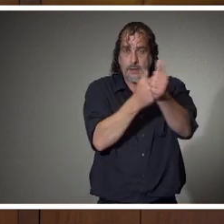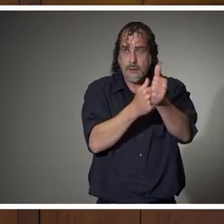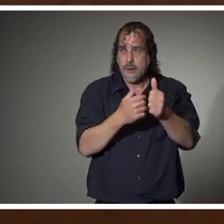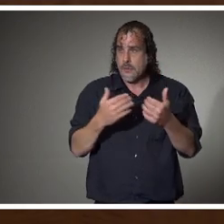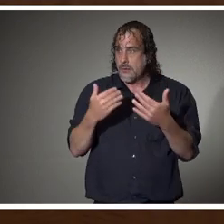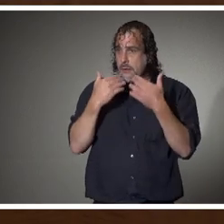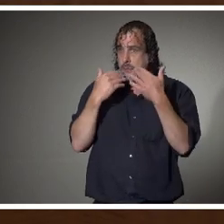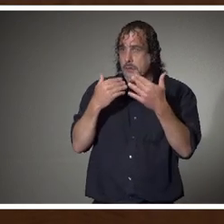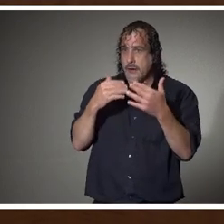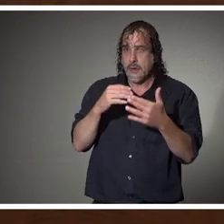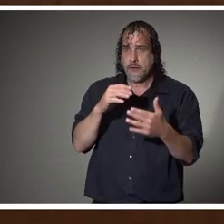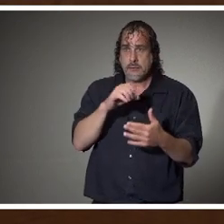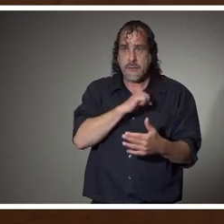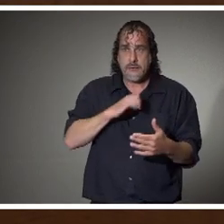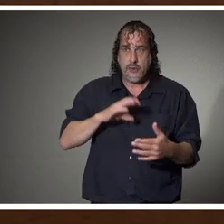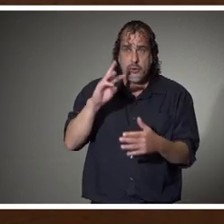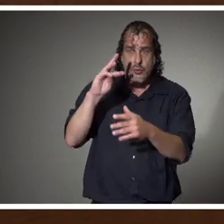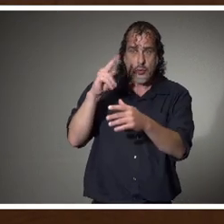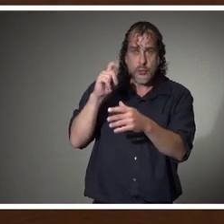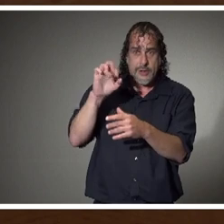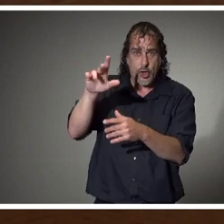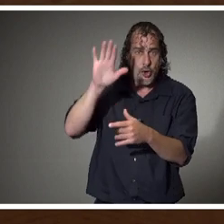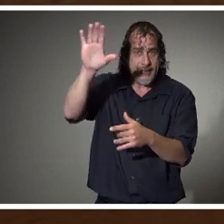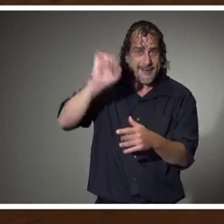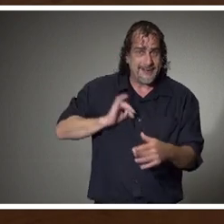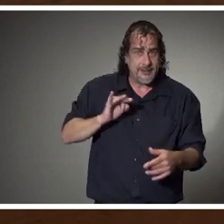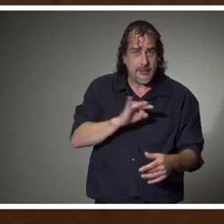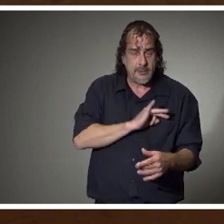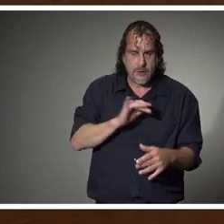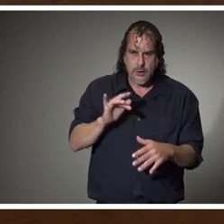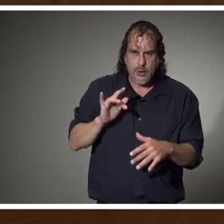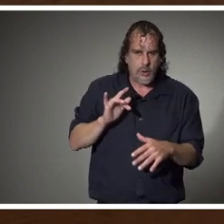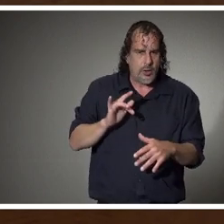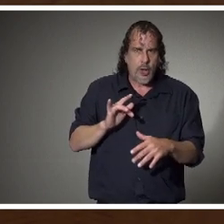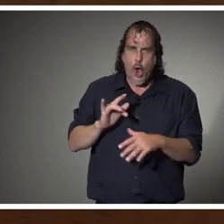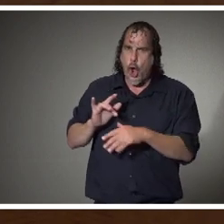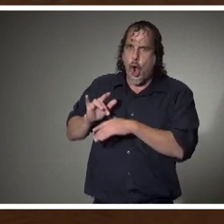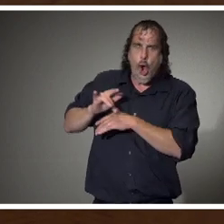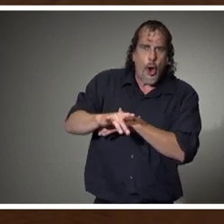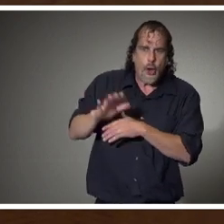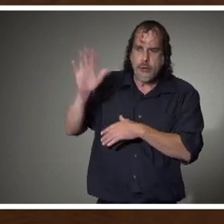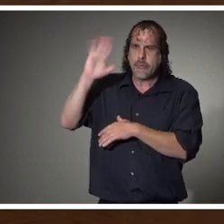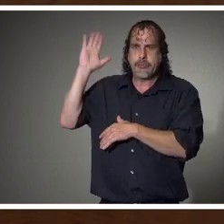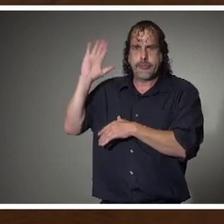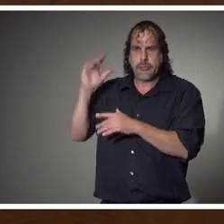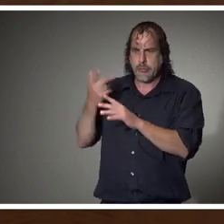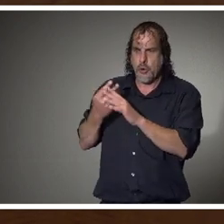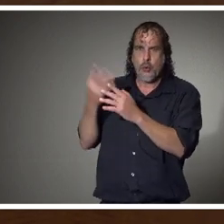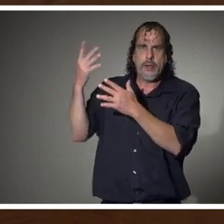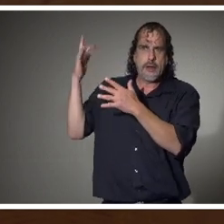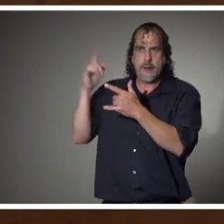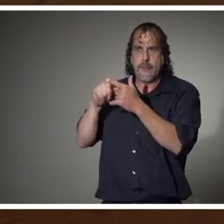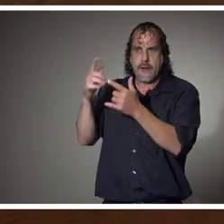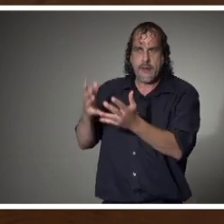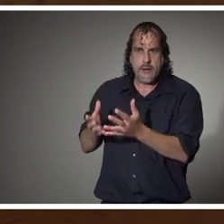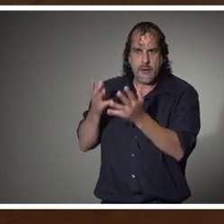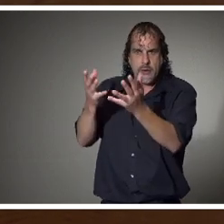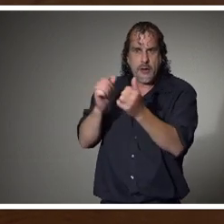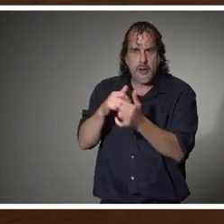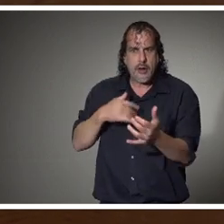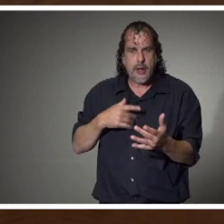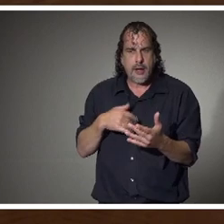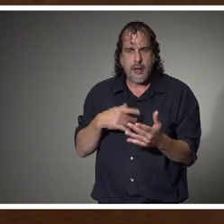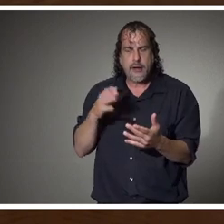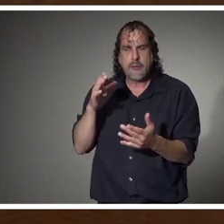Wicker and his staff. They, early on in this response, they offered up an officer from the Department